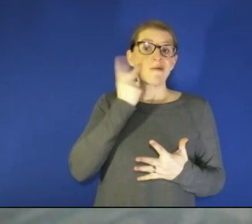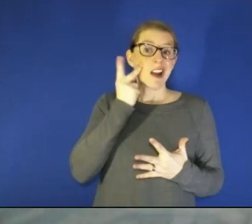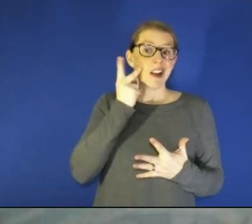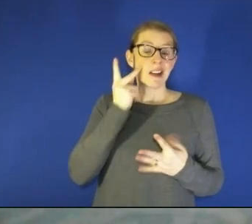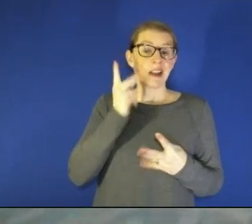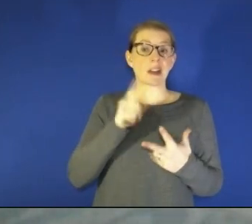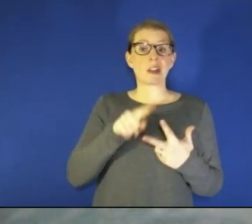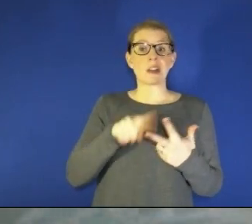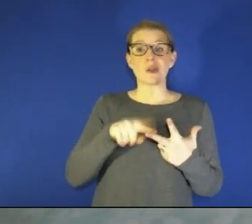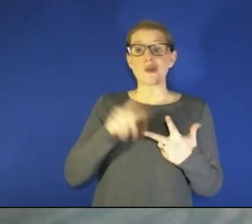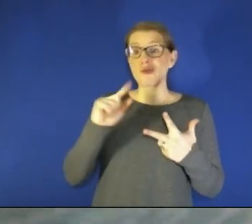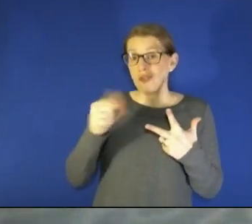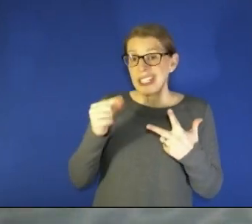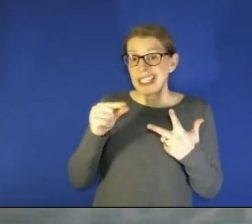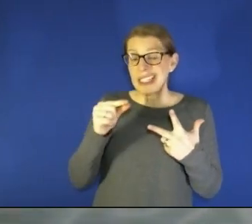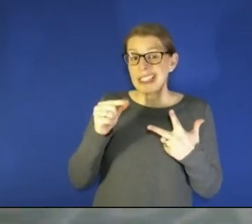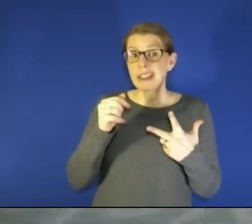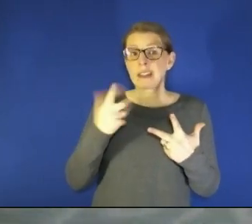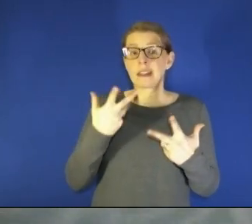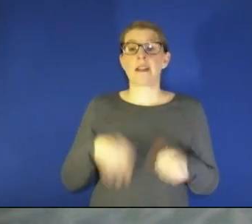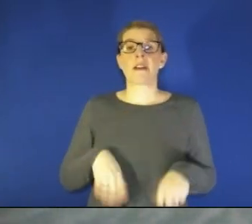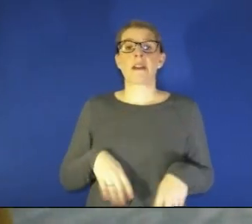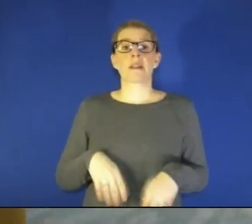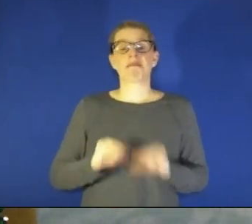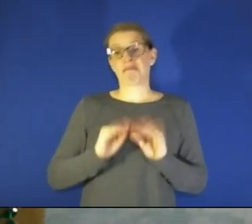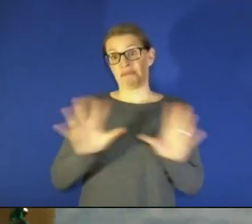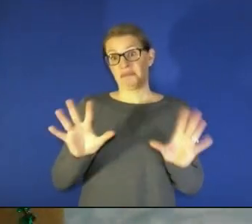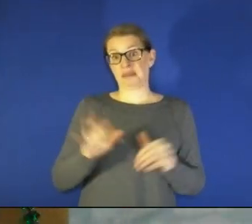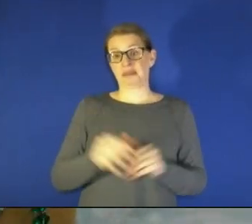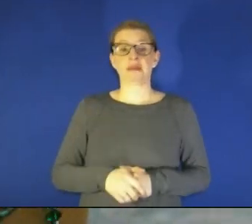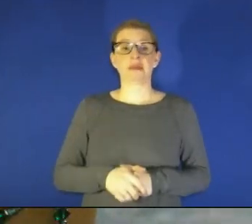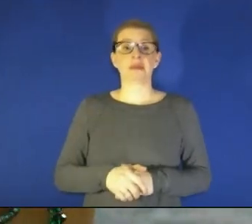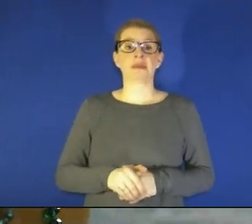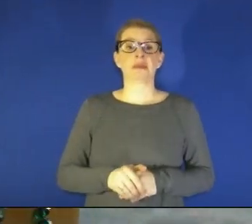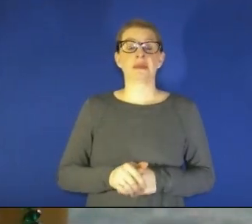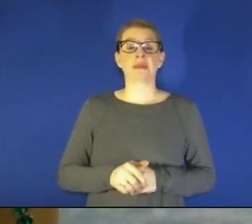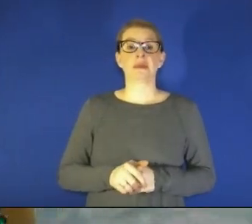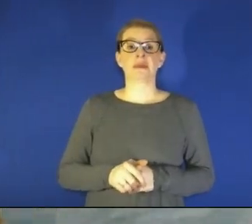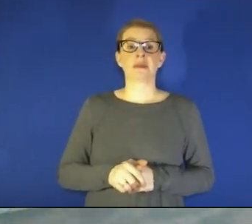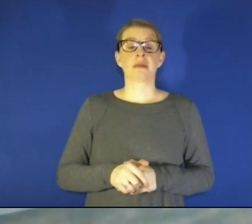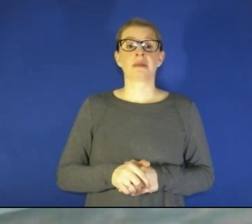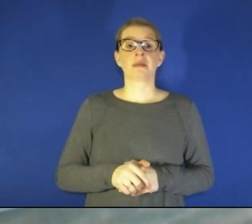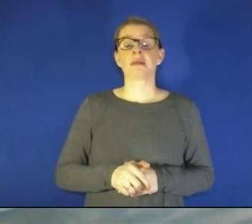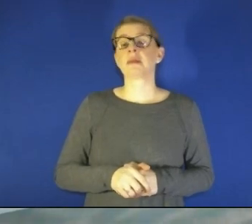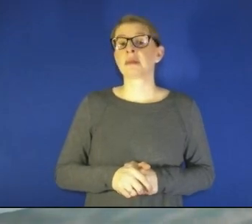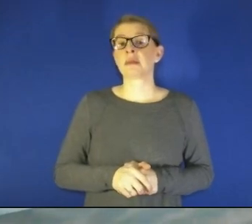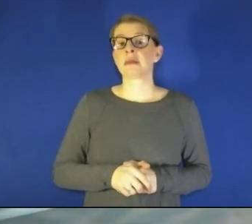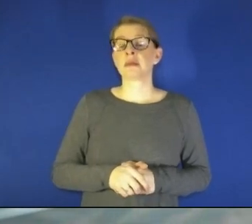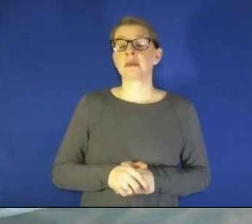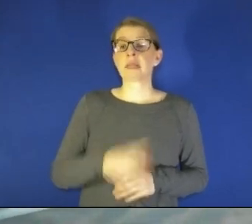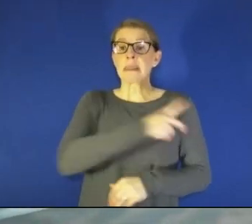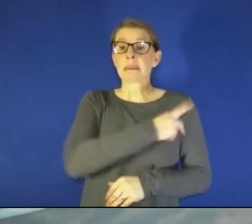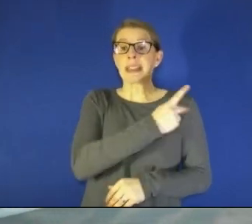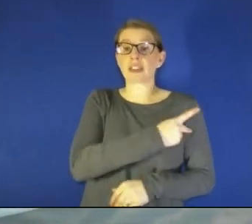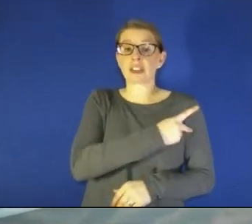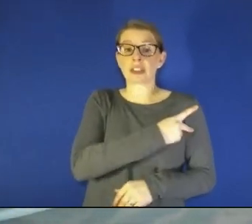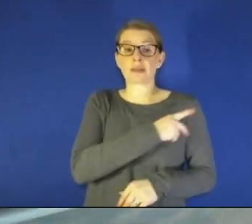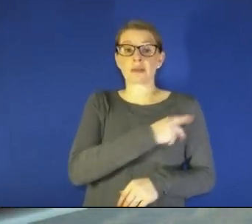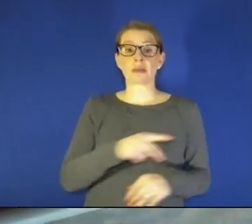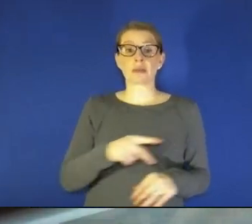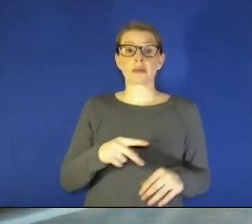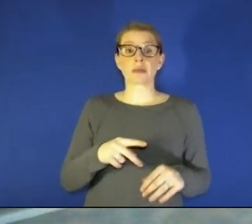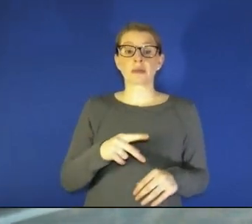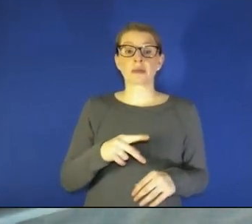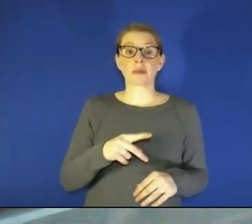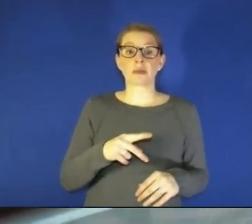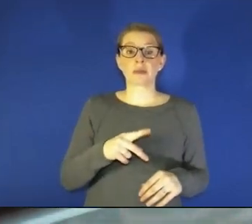So there was a beautiful study done in UCSF in which they looked at patients, how much color patients have on their plate.